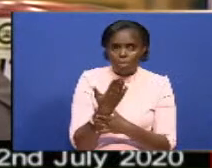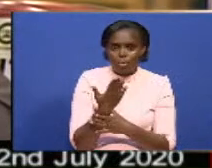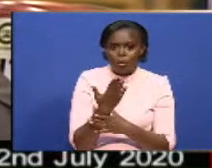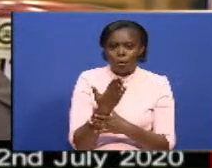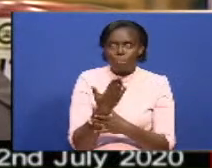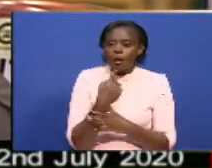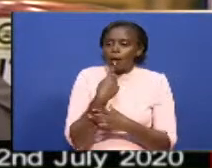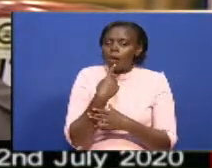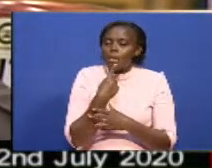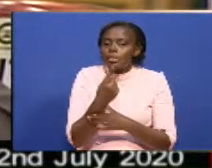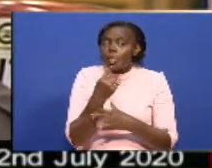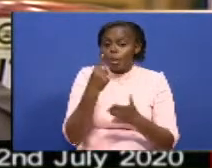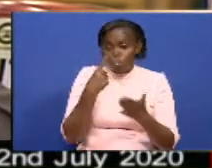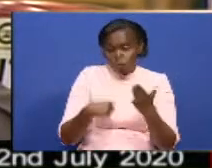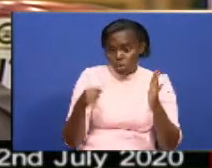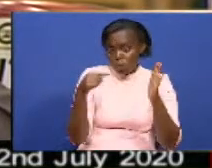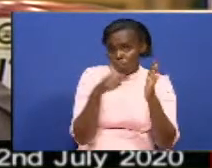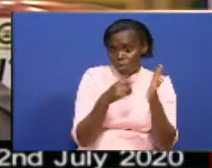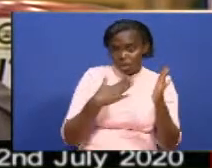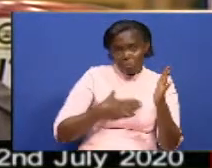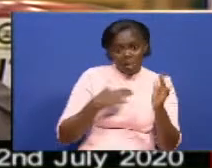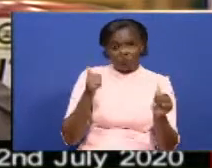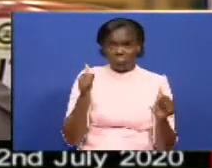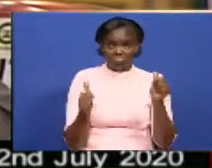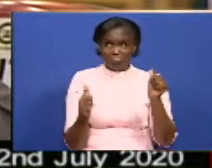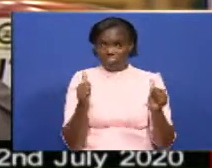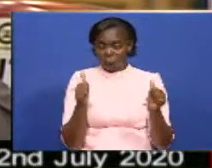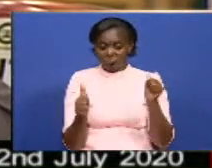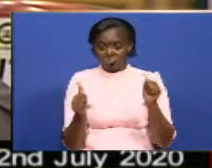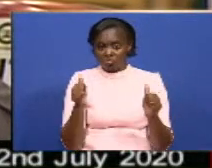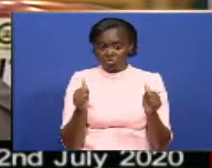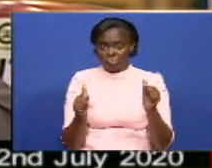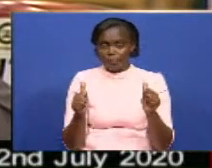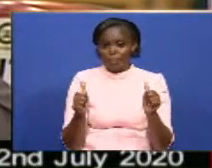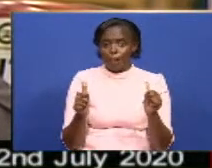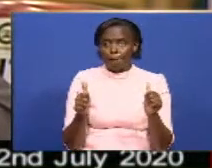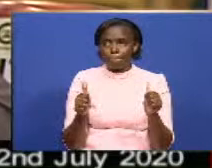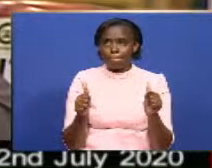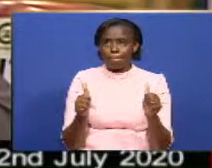I'm trying to say, Madam Speaker,